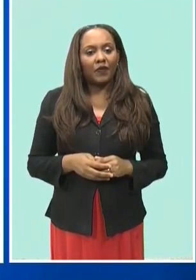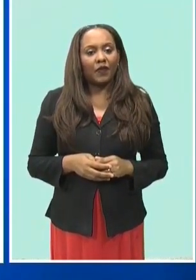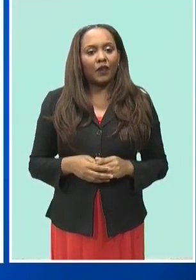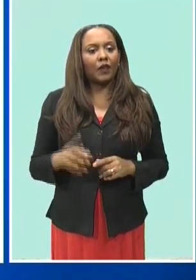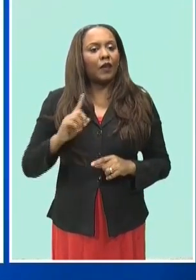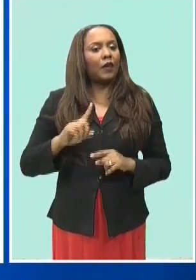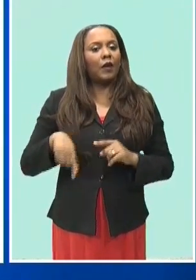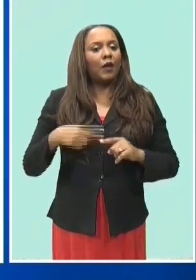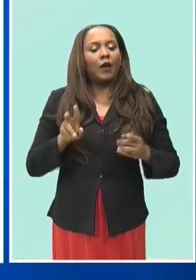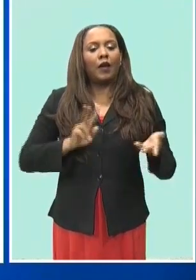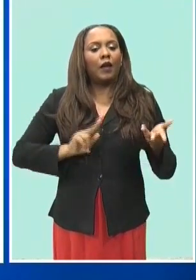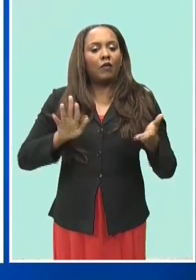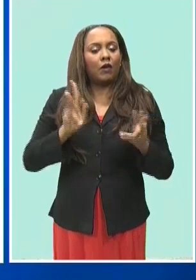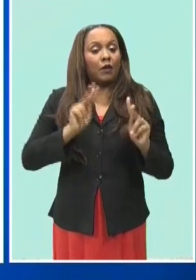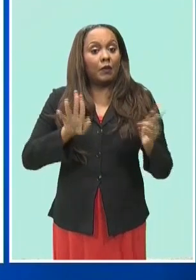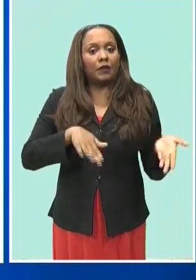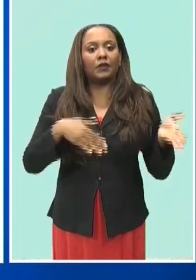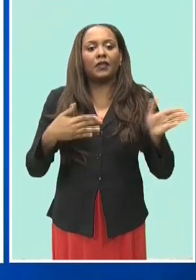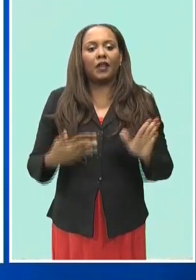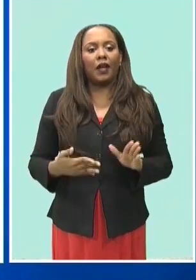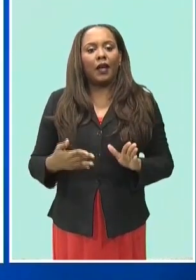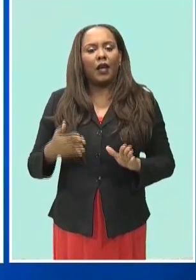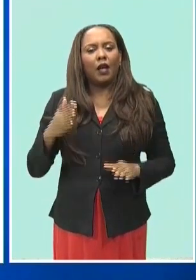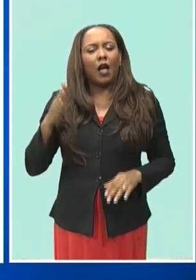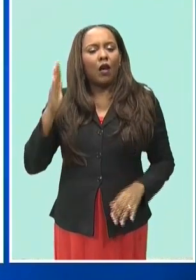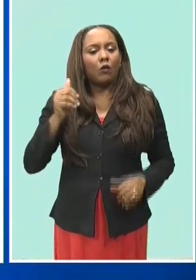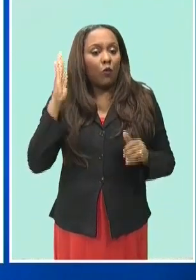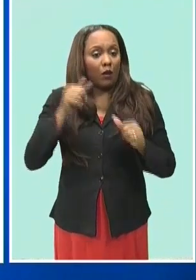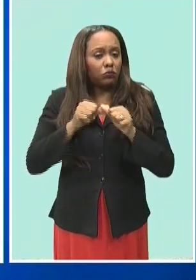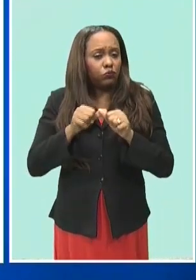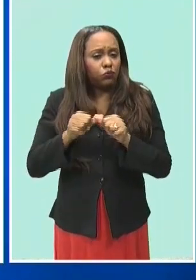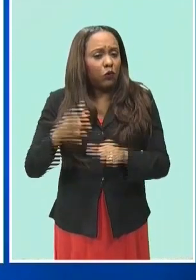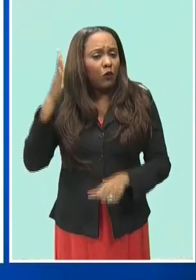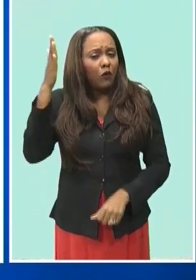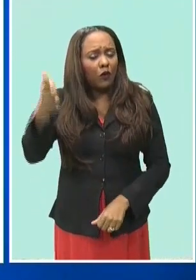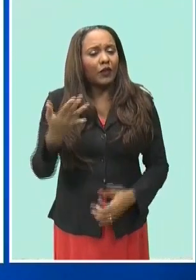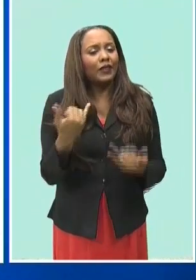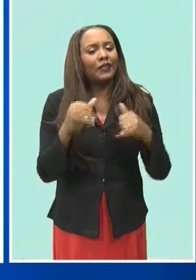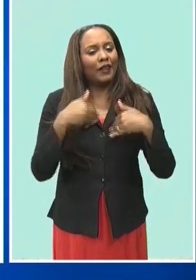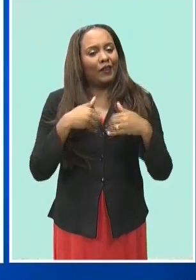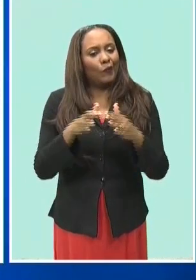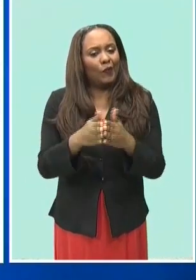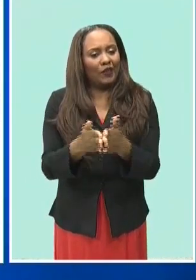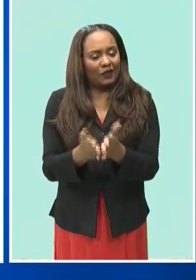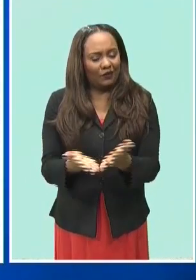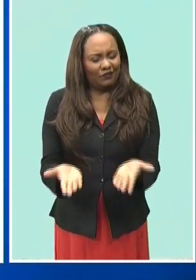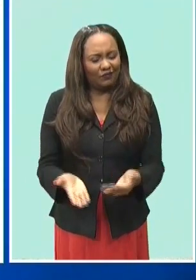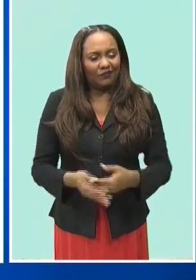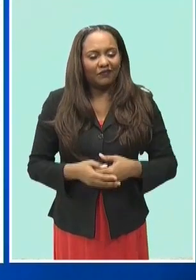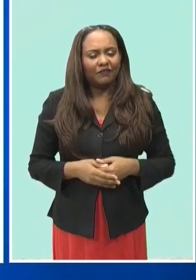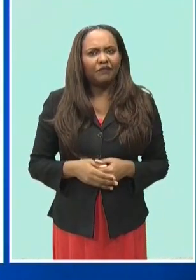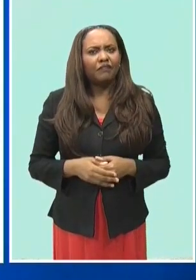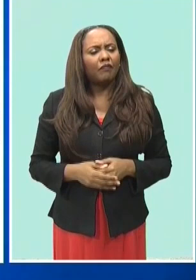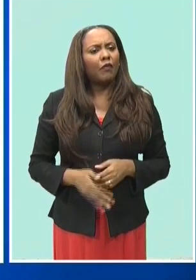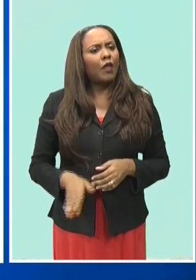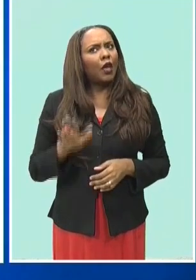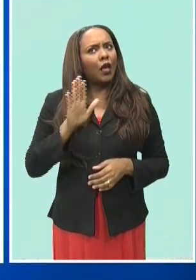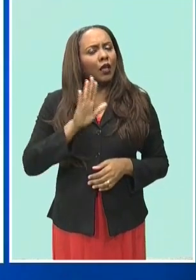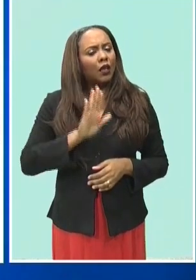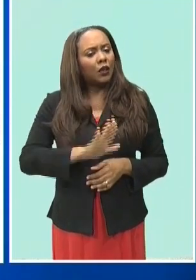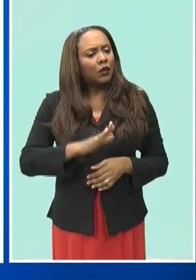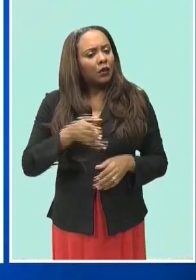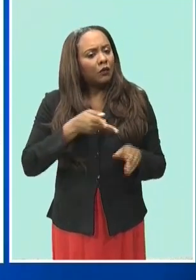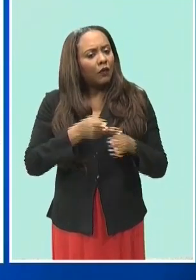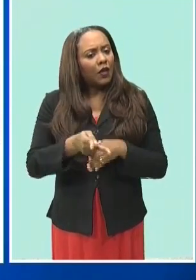record for posterity. So that's very, very important. In your professional opinion, what was